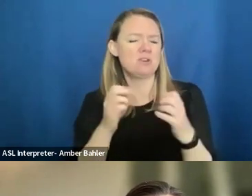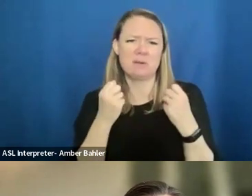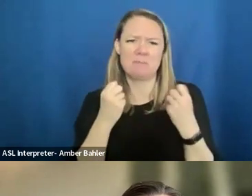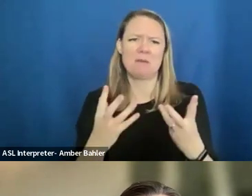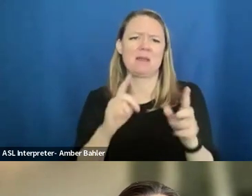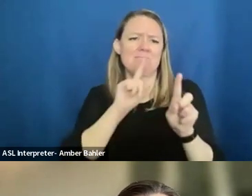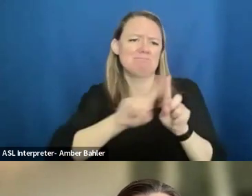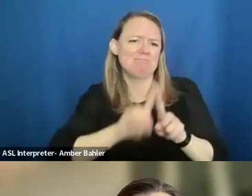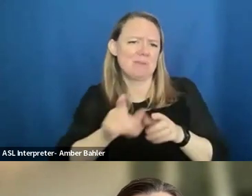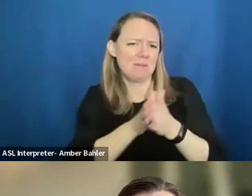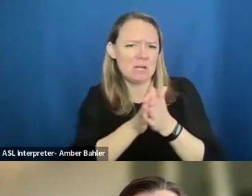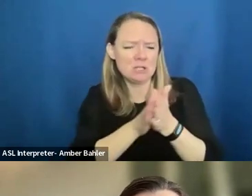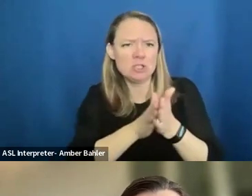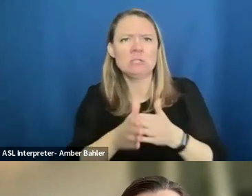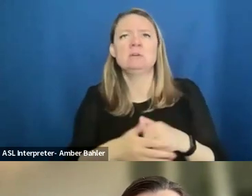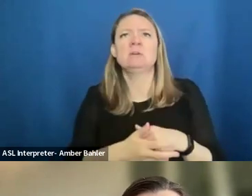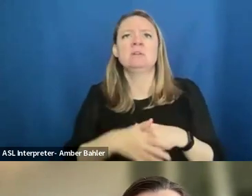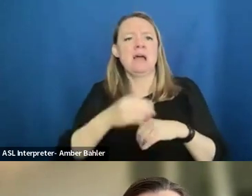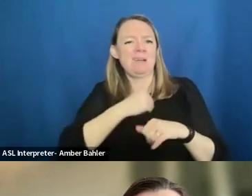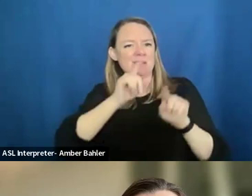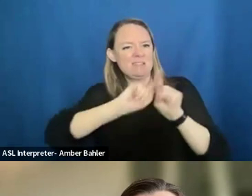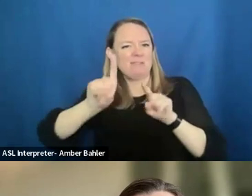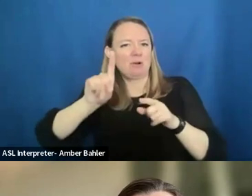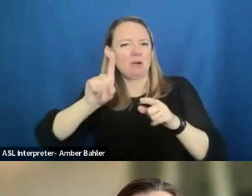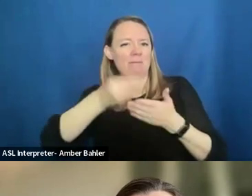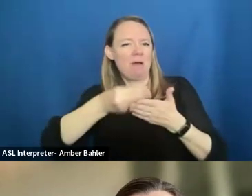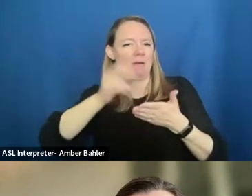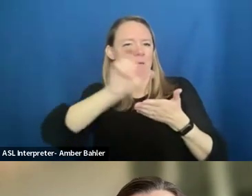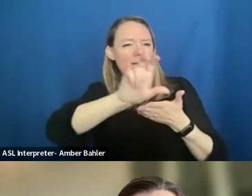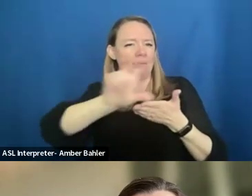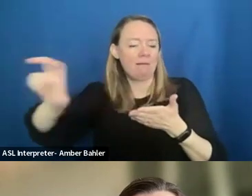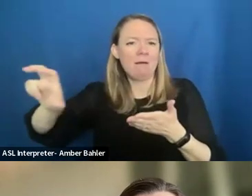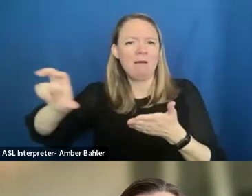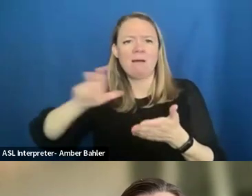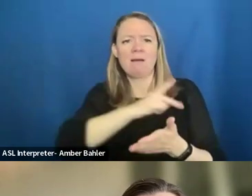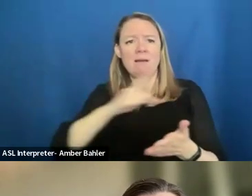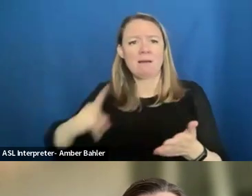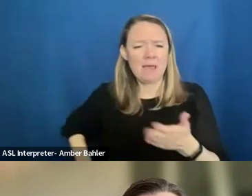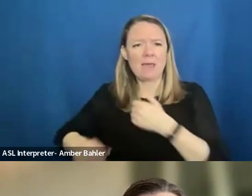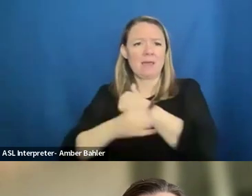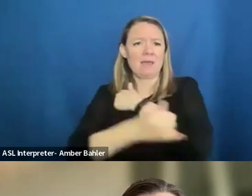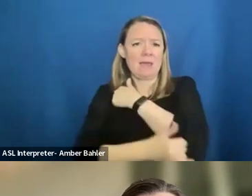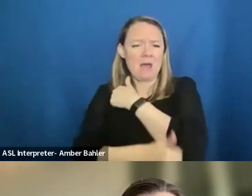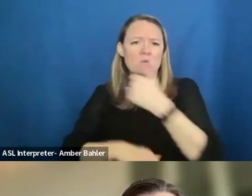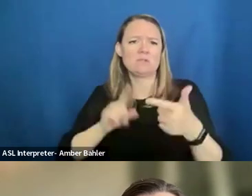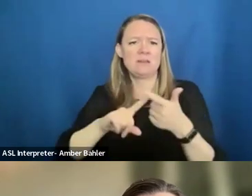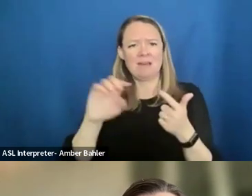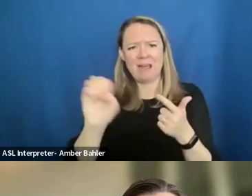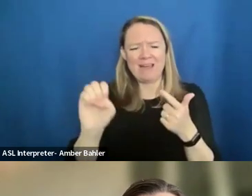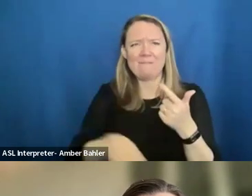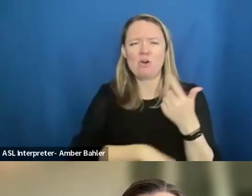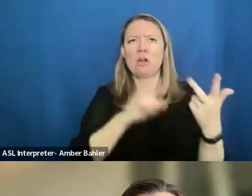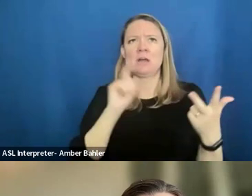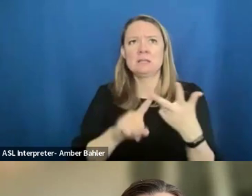There is funding. I know it in King County, Everett, Tacoma, Kittitas or